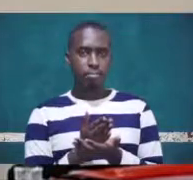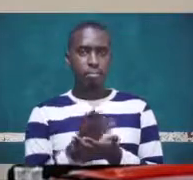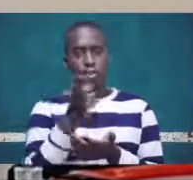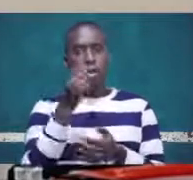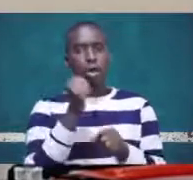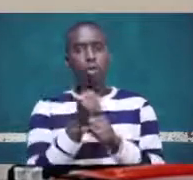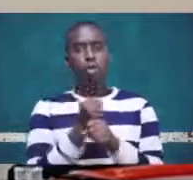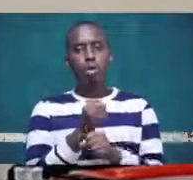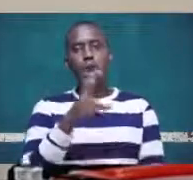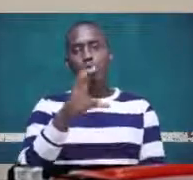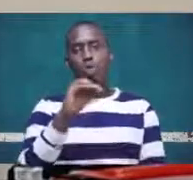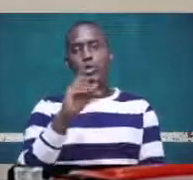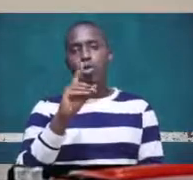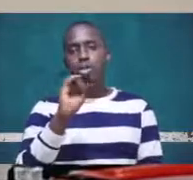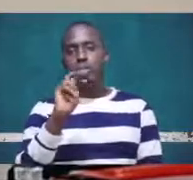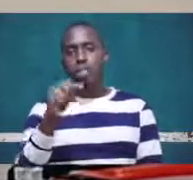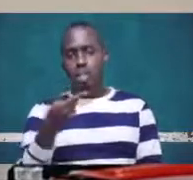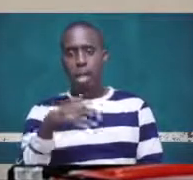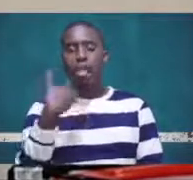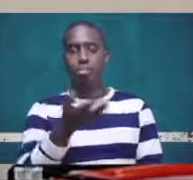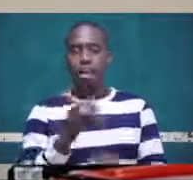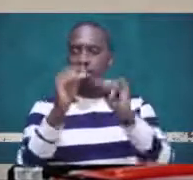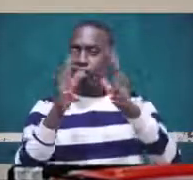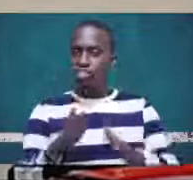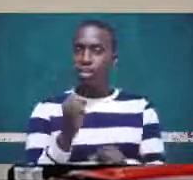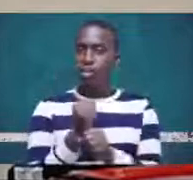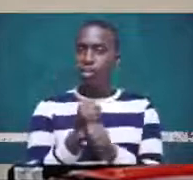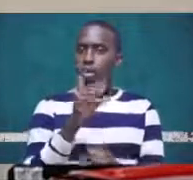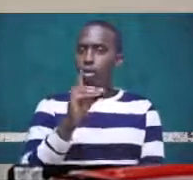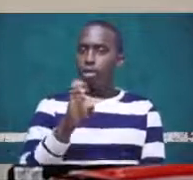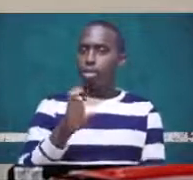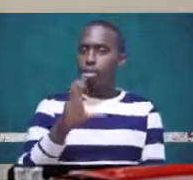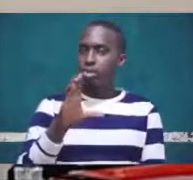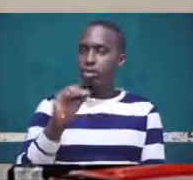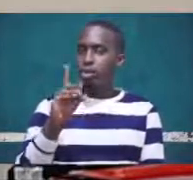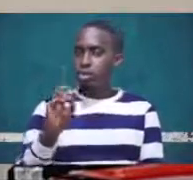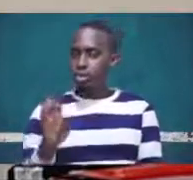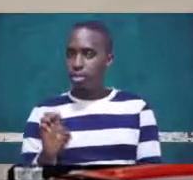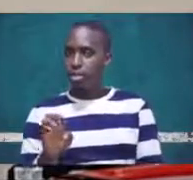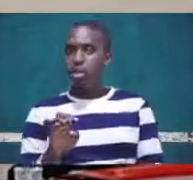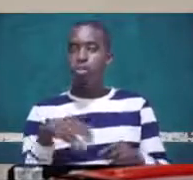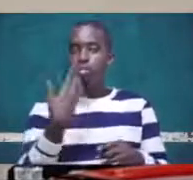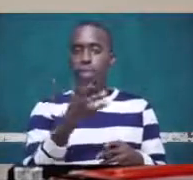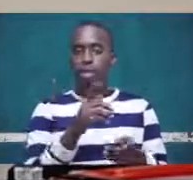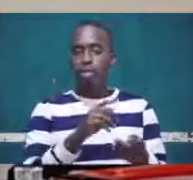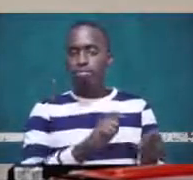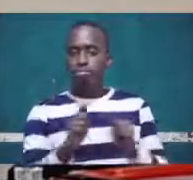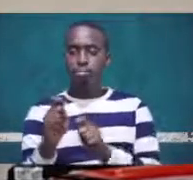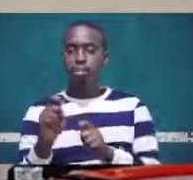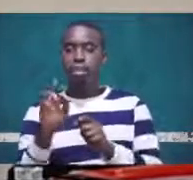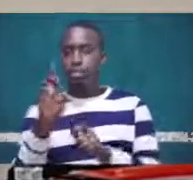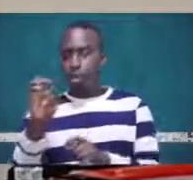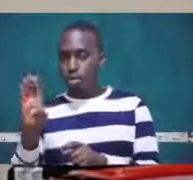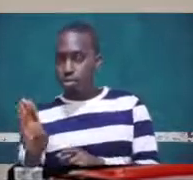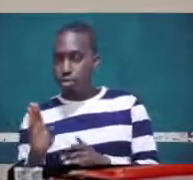coding, if I use the word. Then the teacher will decode their scripts and then pass them on to REB, and then when it comes to marking time,